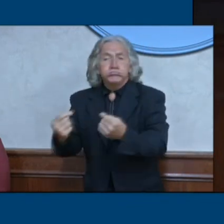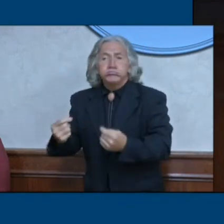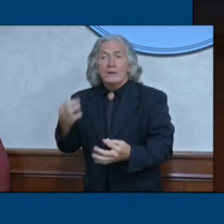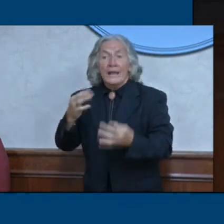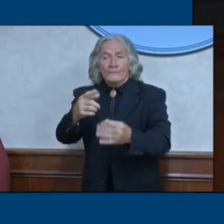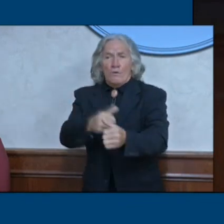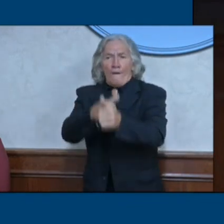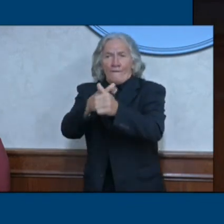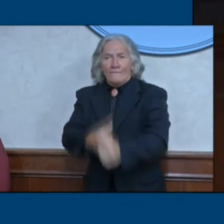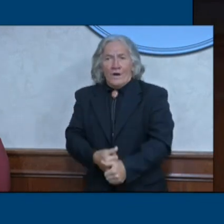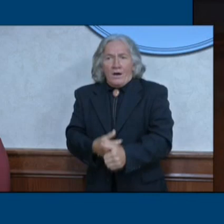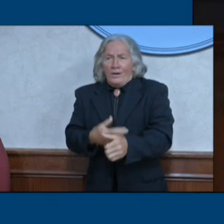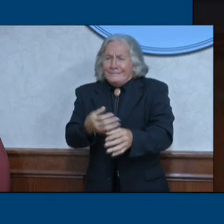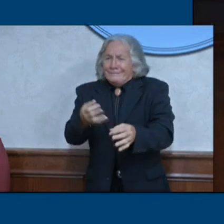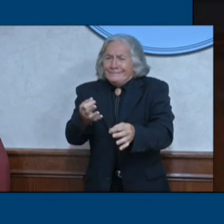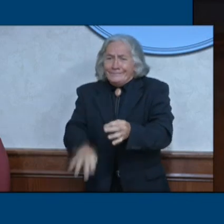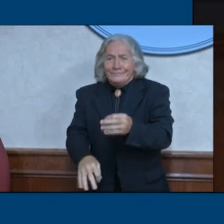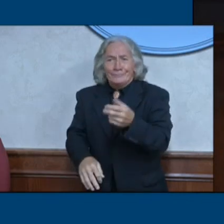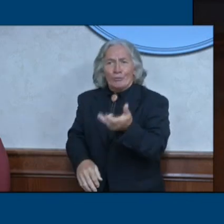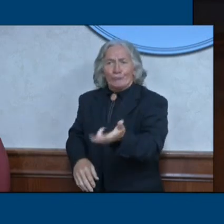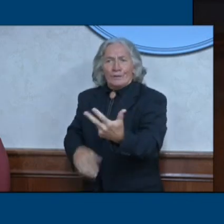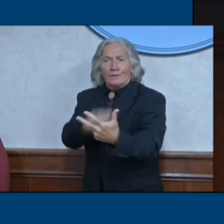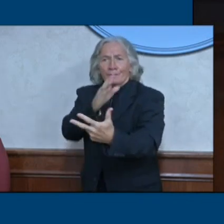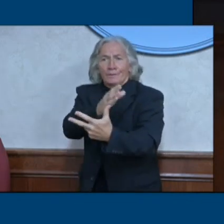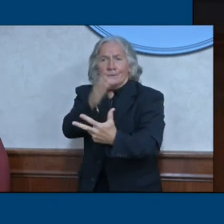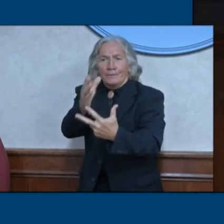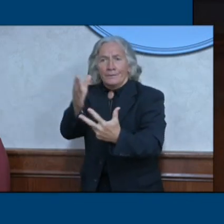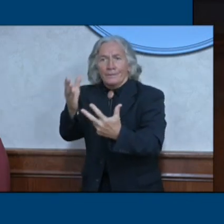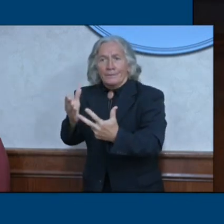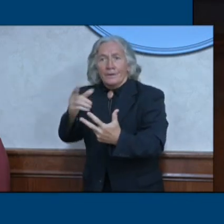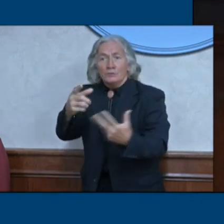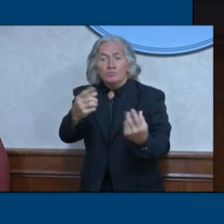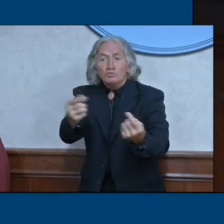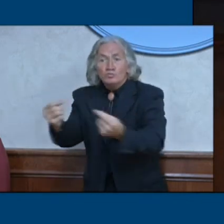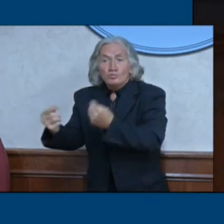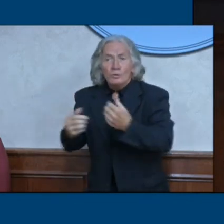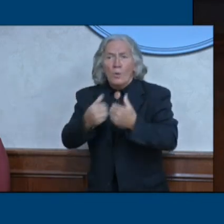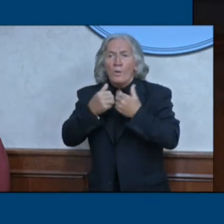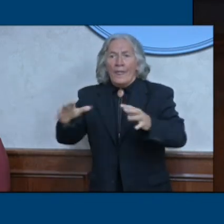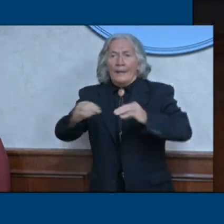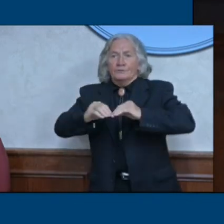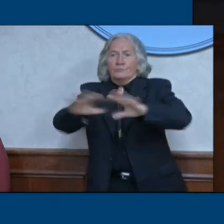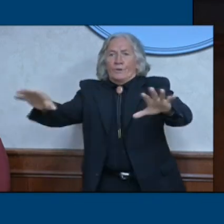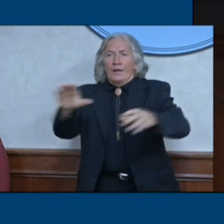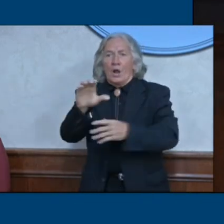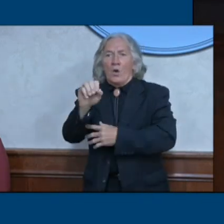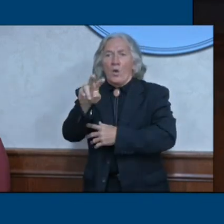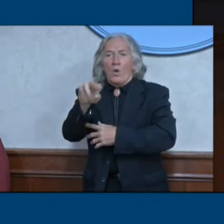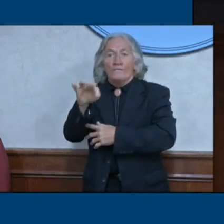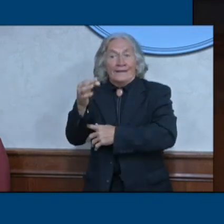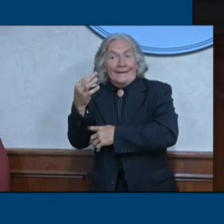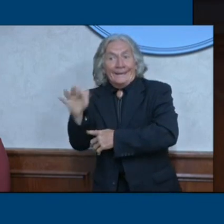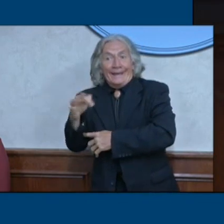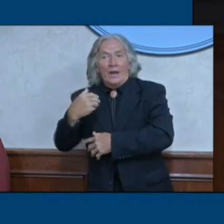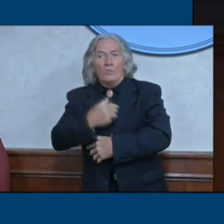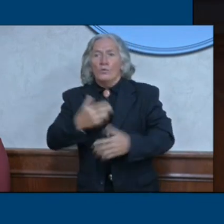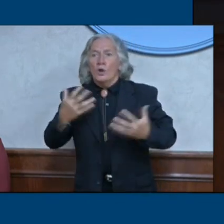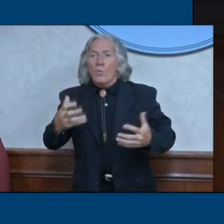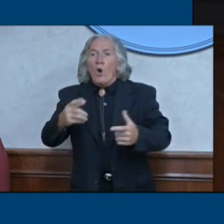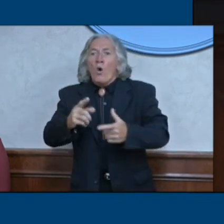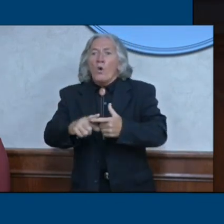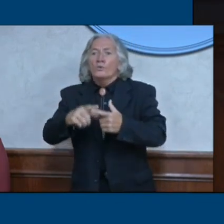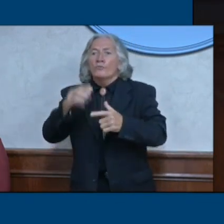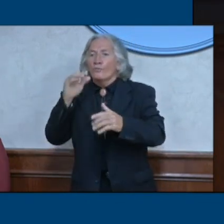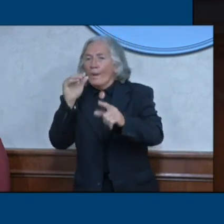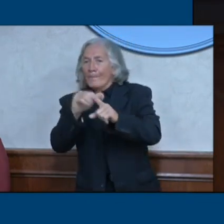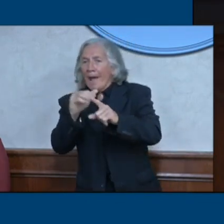functions if you follow those 3 standards. And you can go about those daily functions without spreading COVID-19. And so we just want to